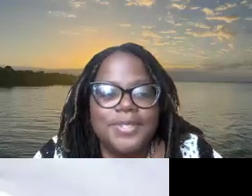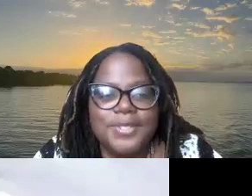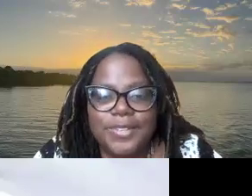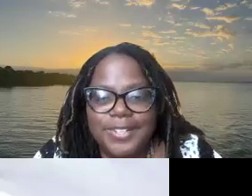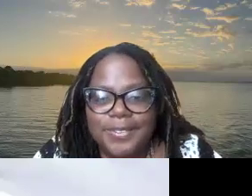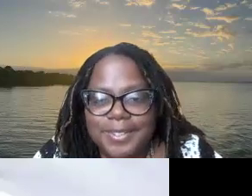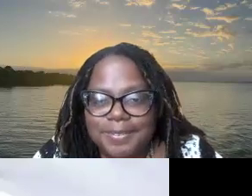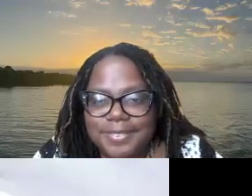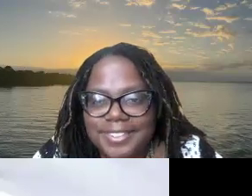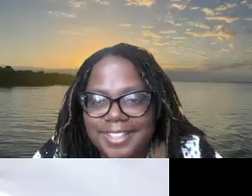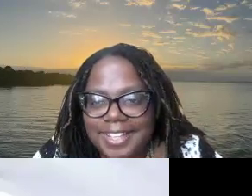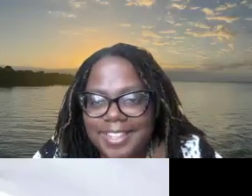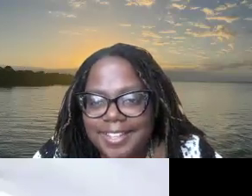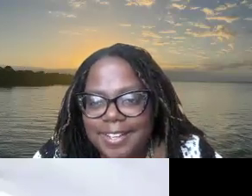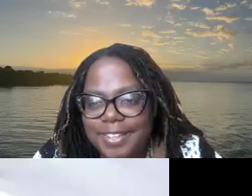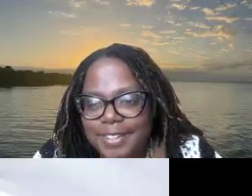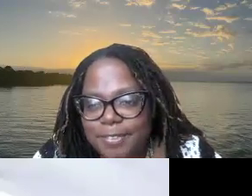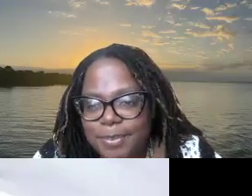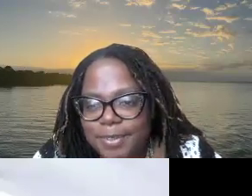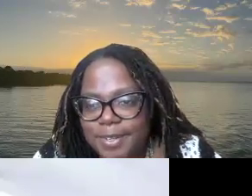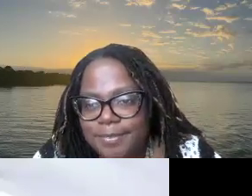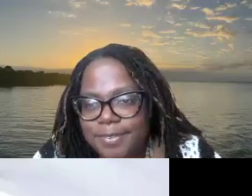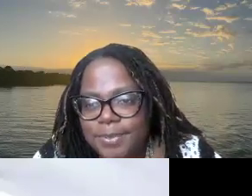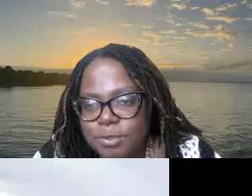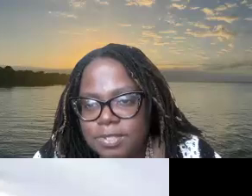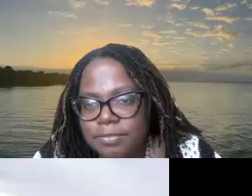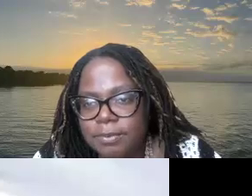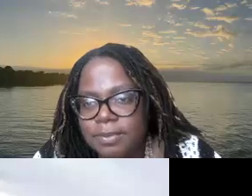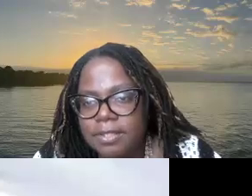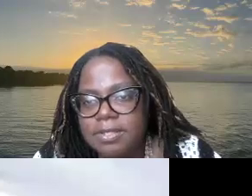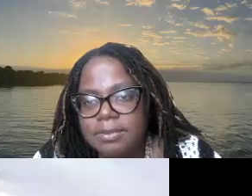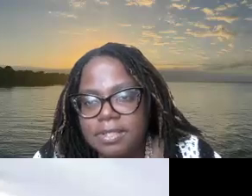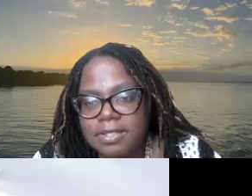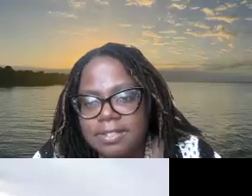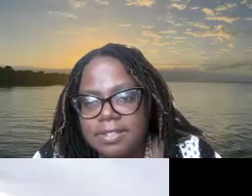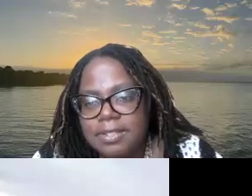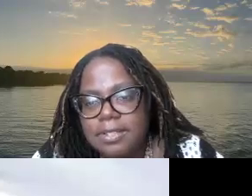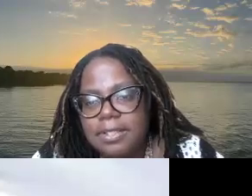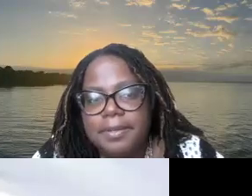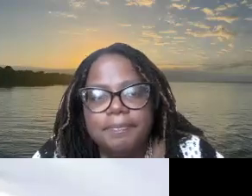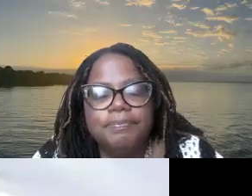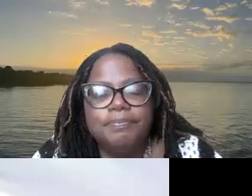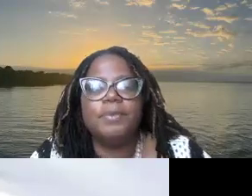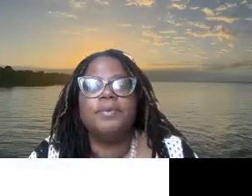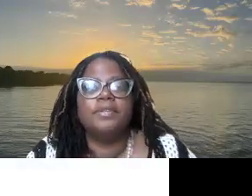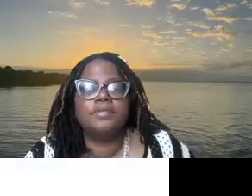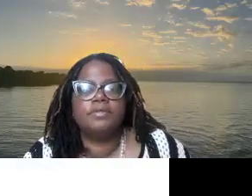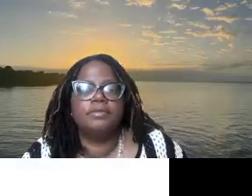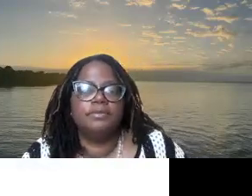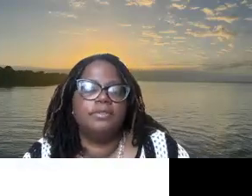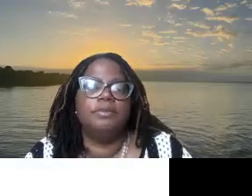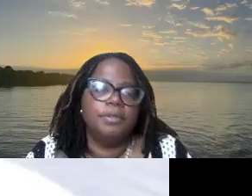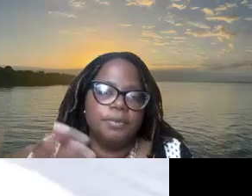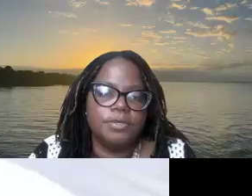Things like doing this training are really helpful, I think, in advocating for the kind of culture-specific work that needs to be done. And